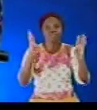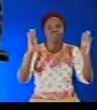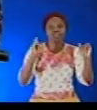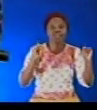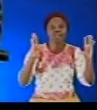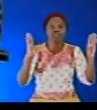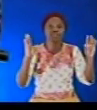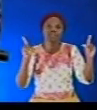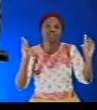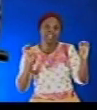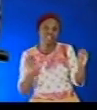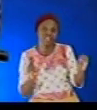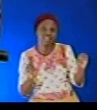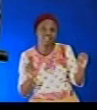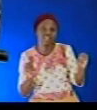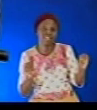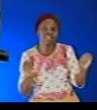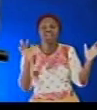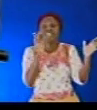of B-I-B-L-E.